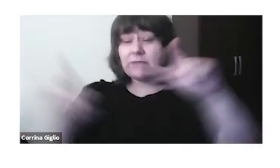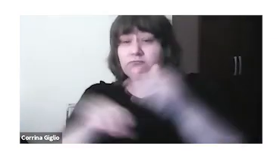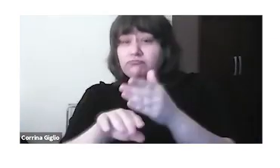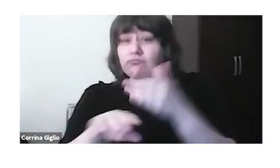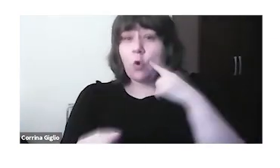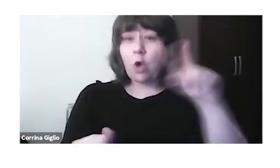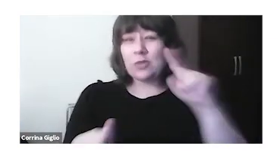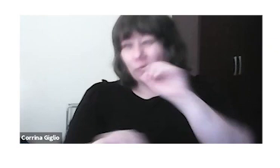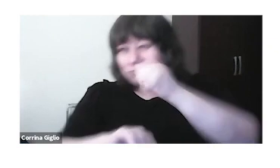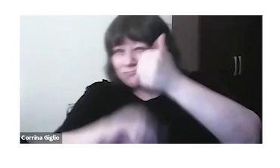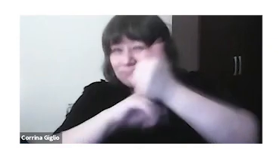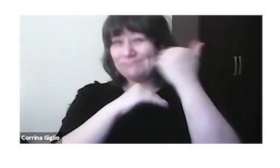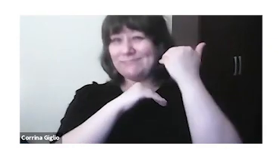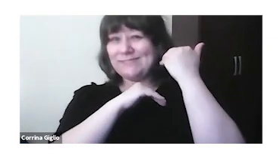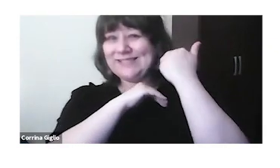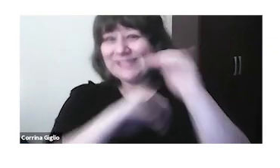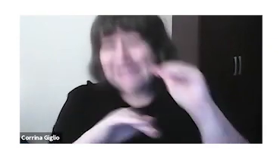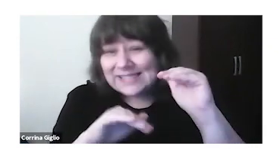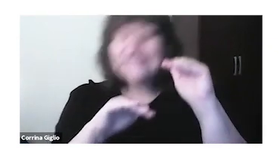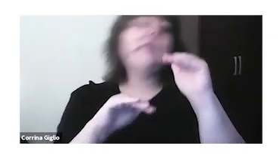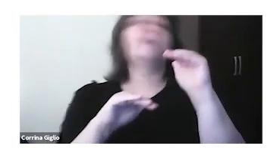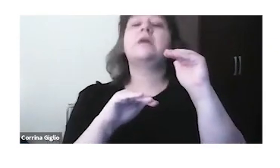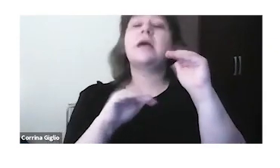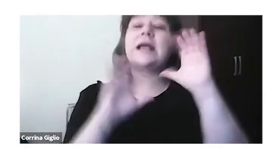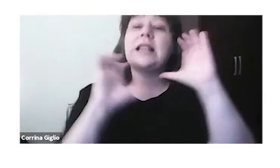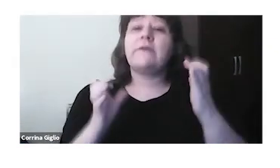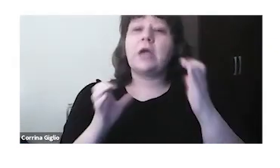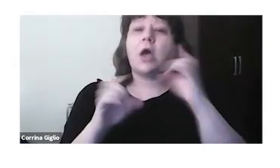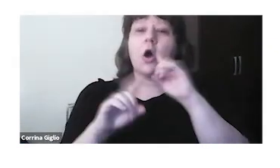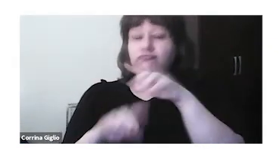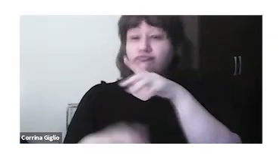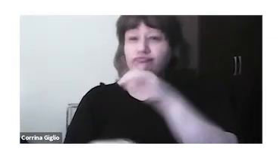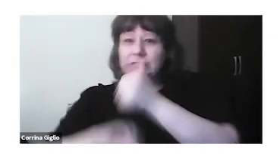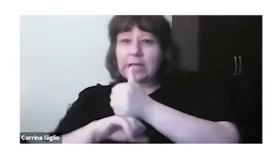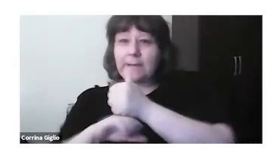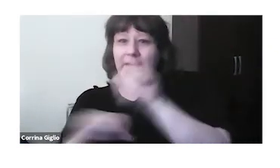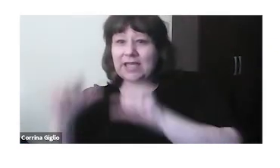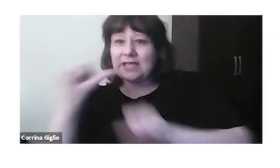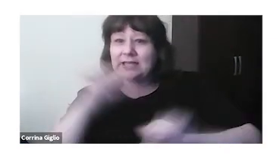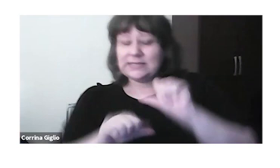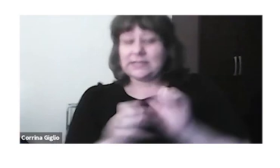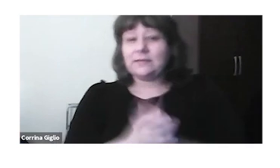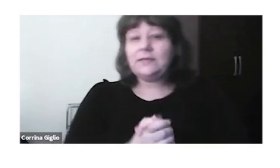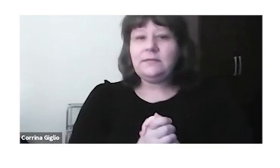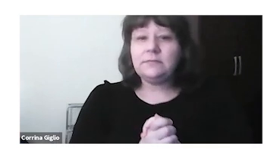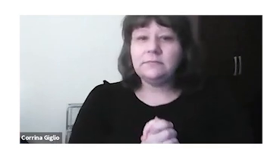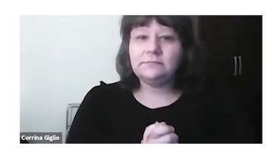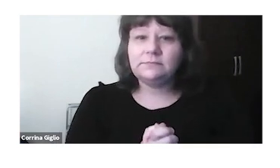rigid classifications that are rooted in racial science. Truman, can you go to the next slide, please?